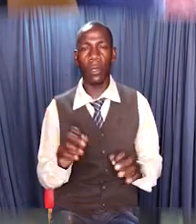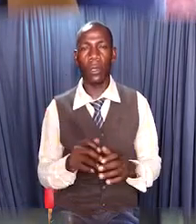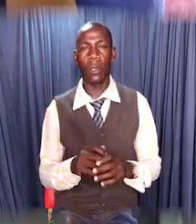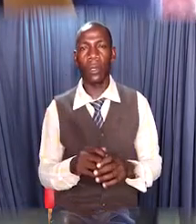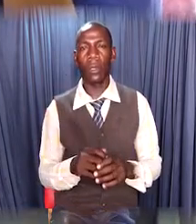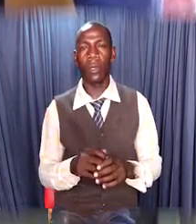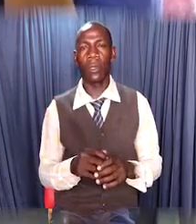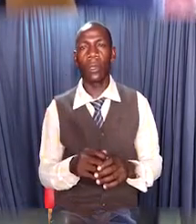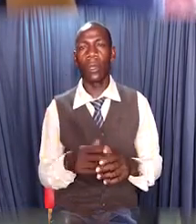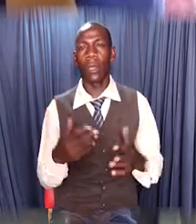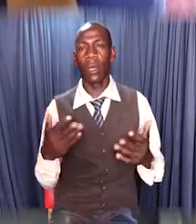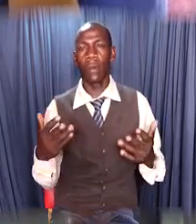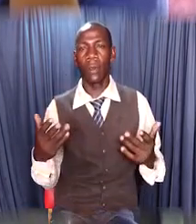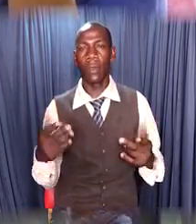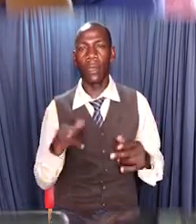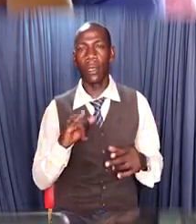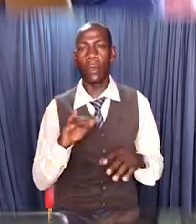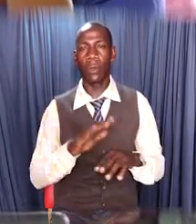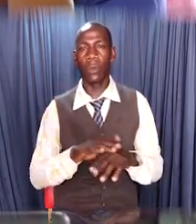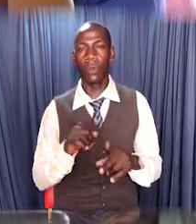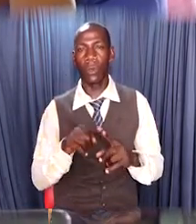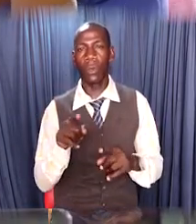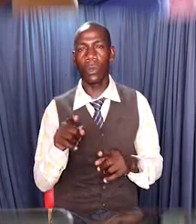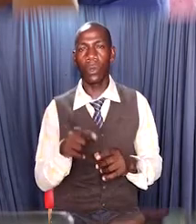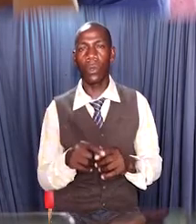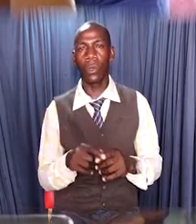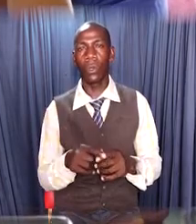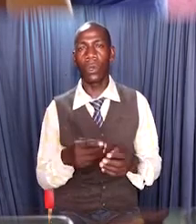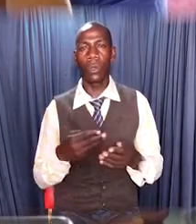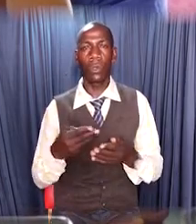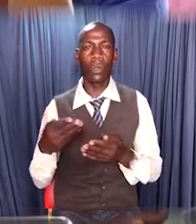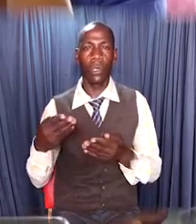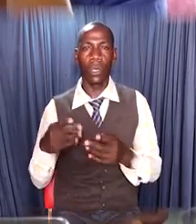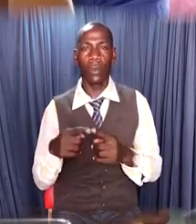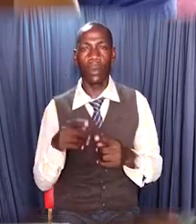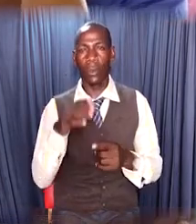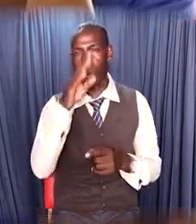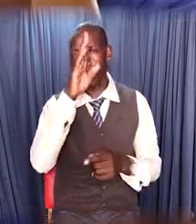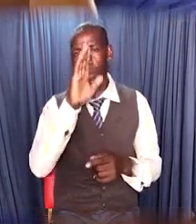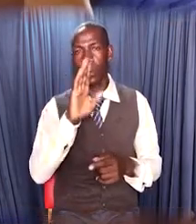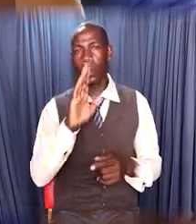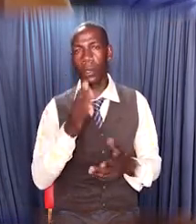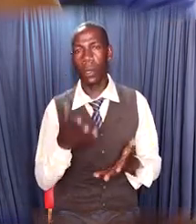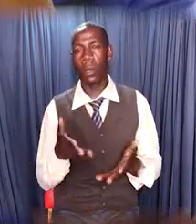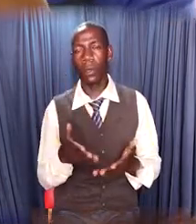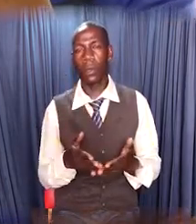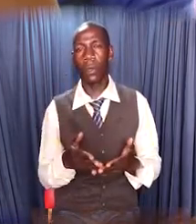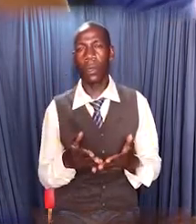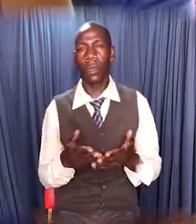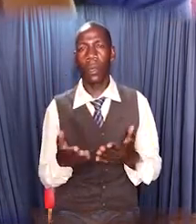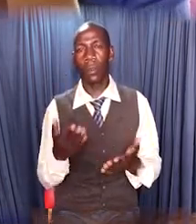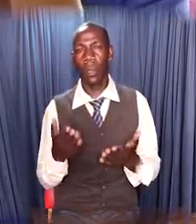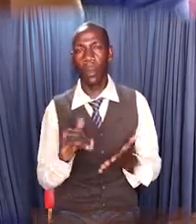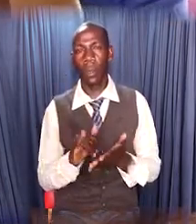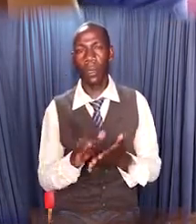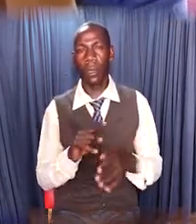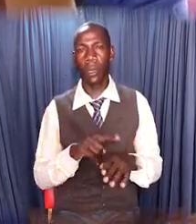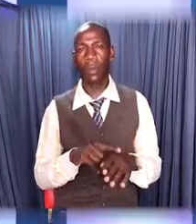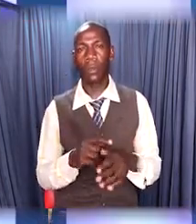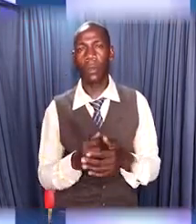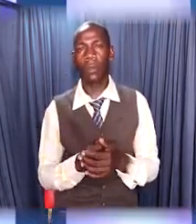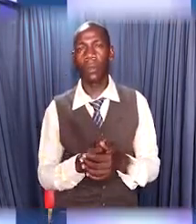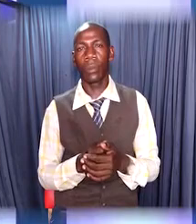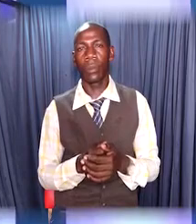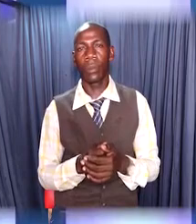Kila jambo lako lote ni sawa. Everything is okay with you. Ndio watumikia Mungu sasa. That is a time you are serving God now. Na pengine wakati kama huo, yet that